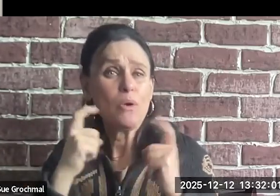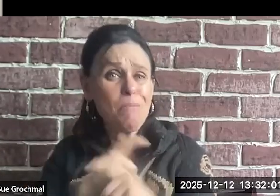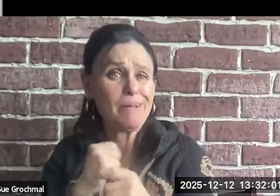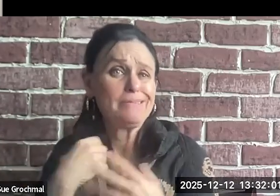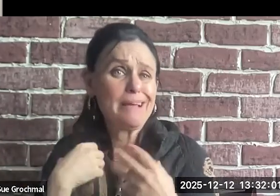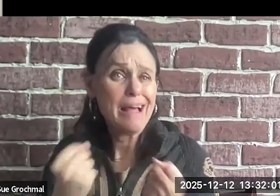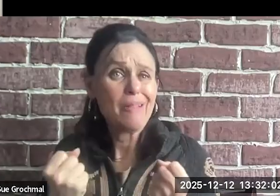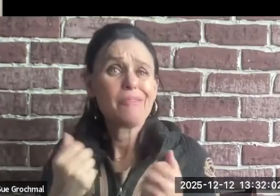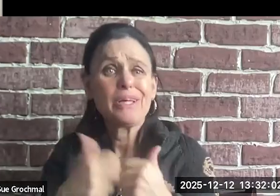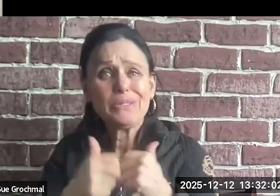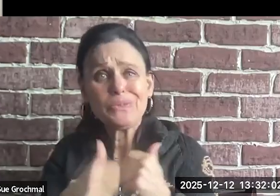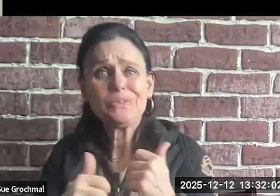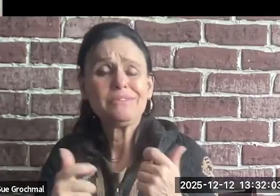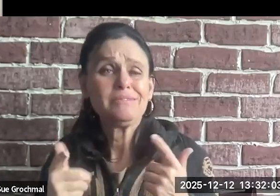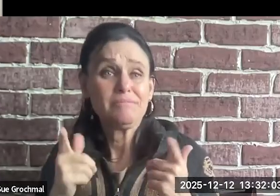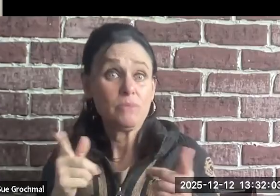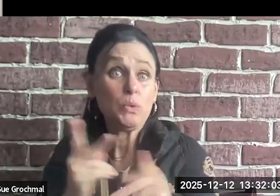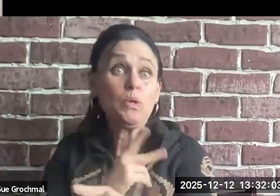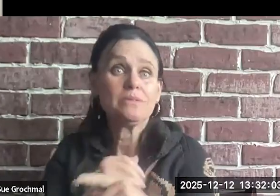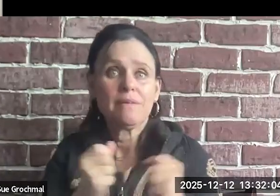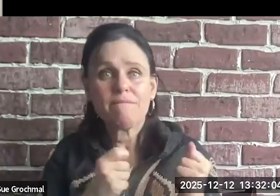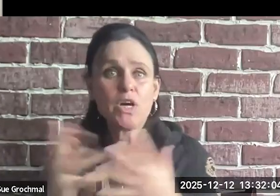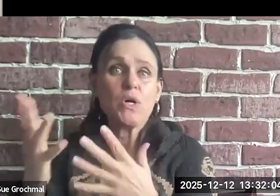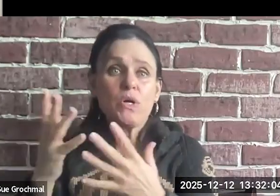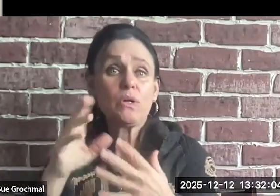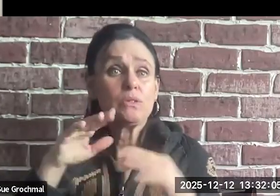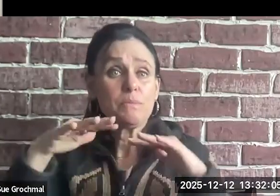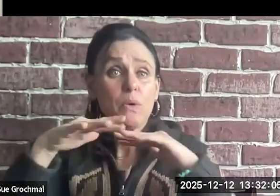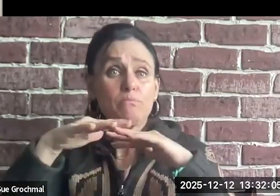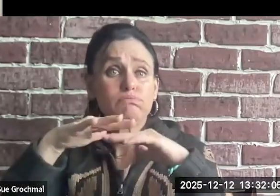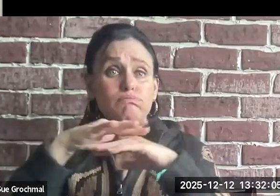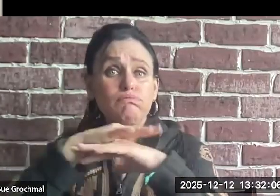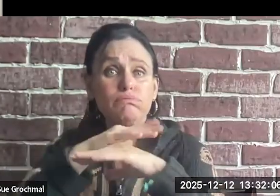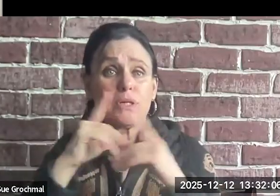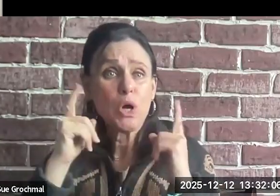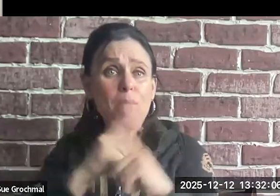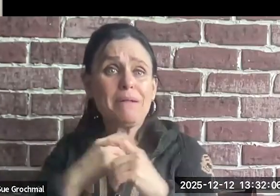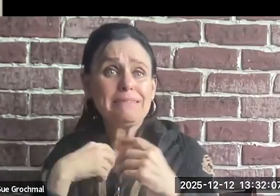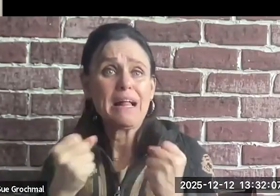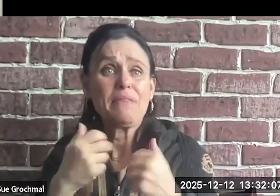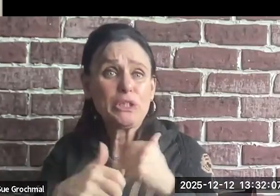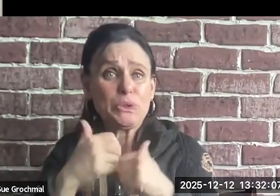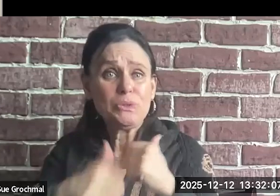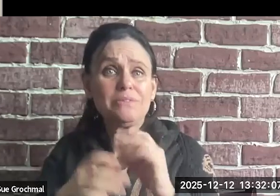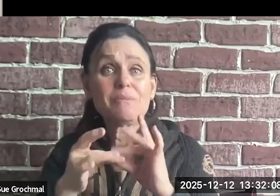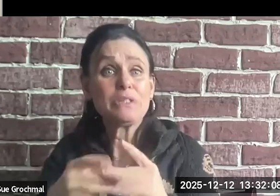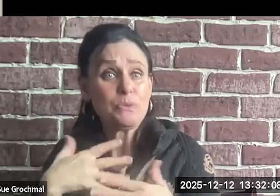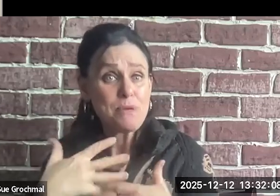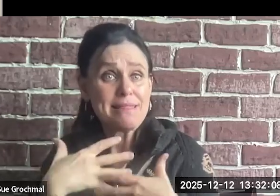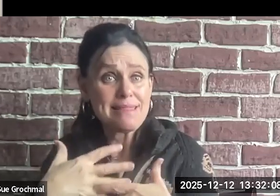health issues, particularly if it's wildfire smoke and you have complex health issues with regards to